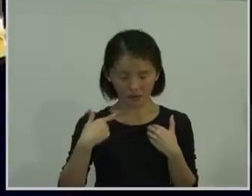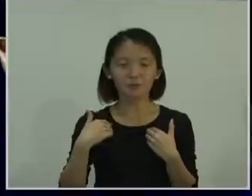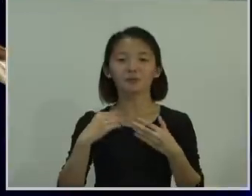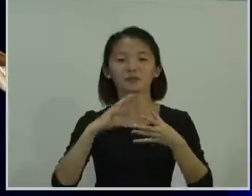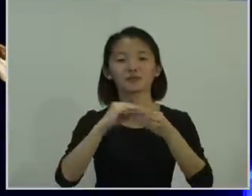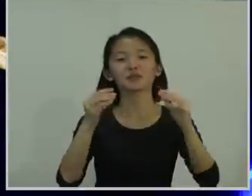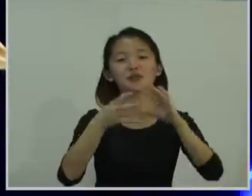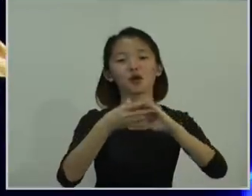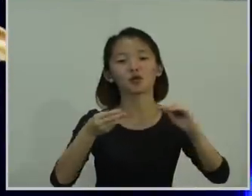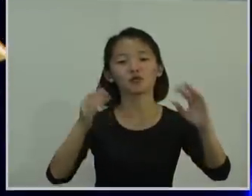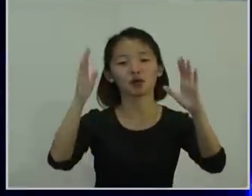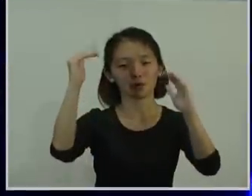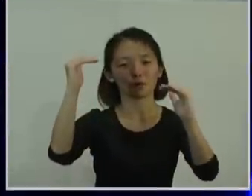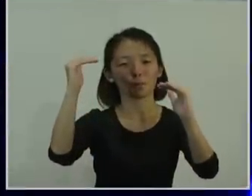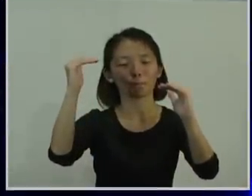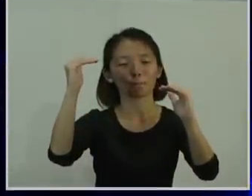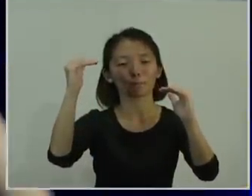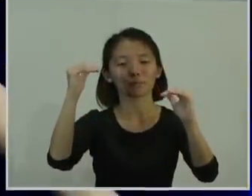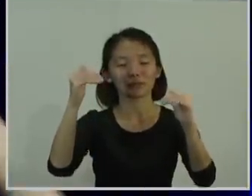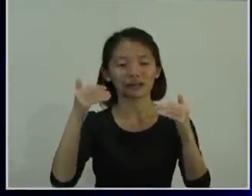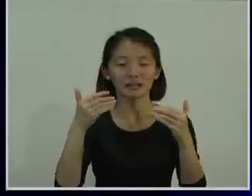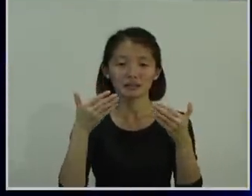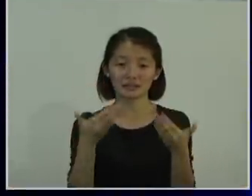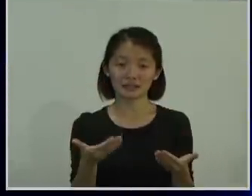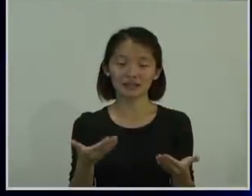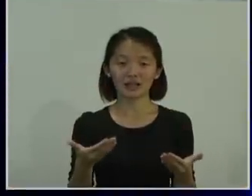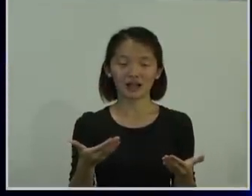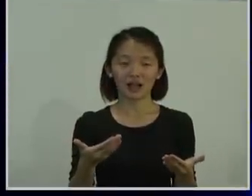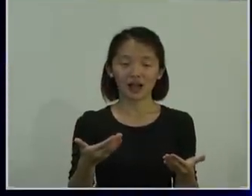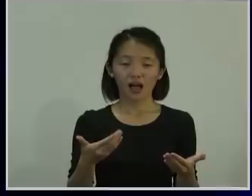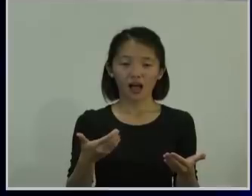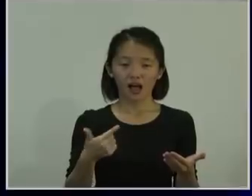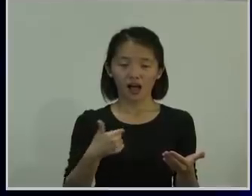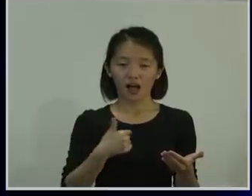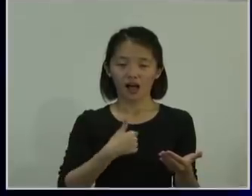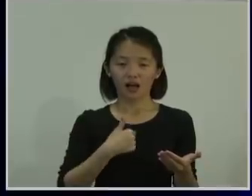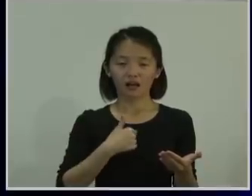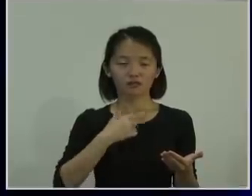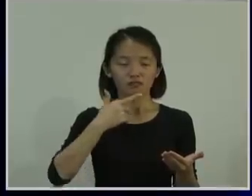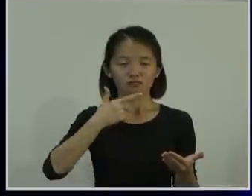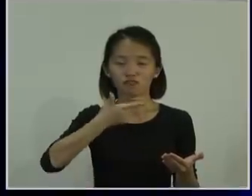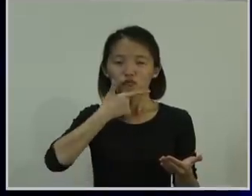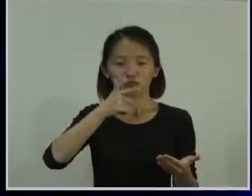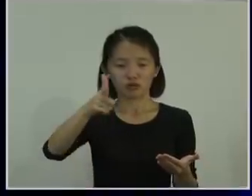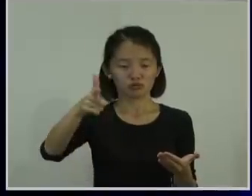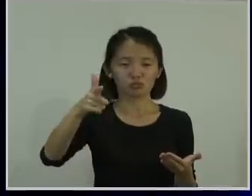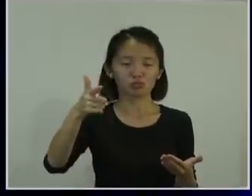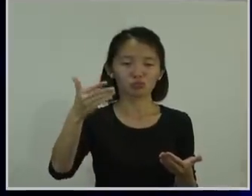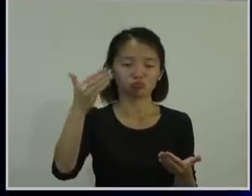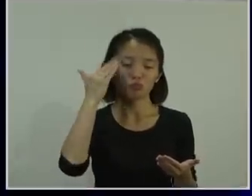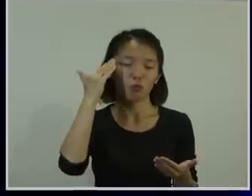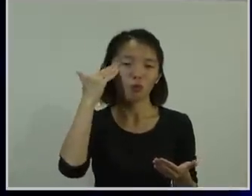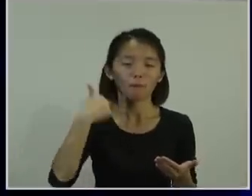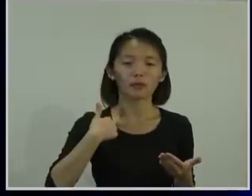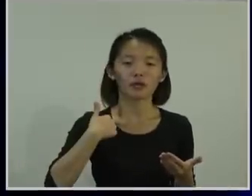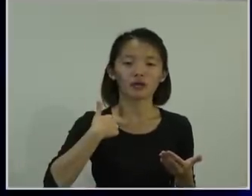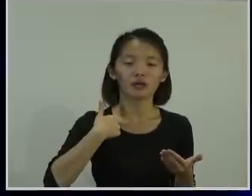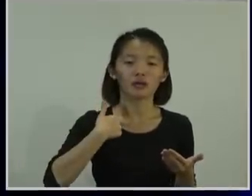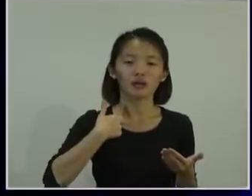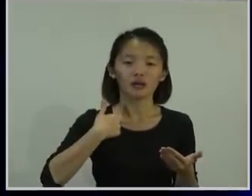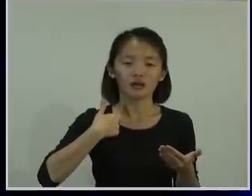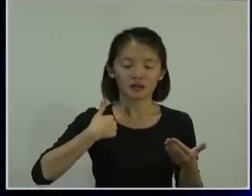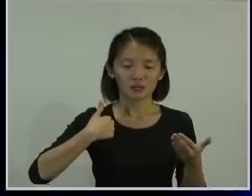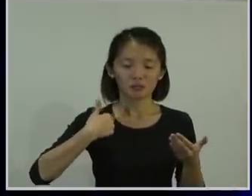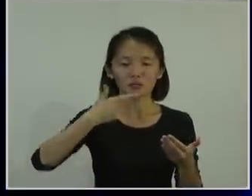And today, I don't want you to know me as Olivia Ong, the singer. I don't want you to see me from my